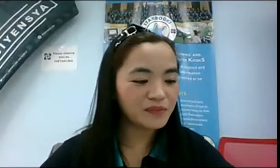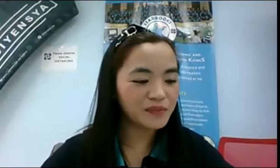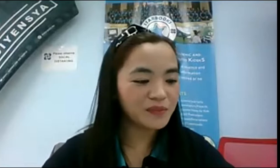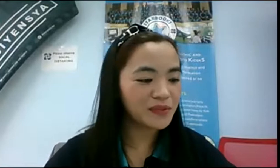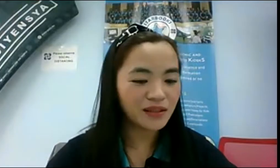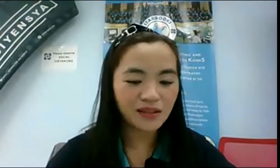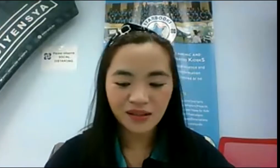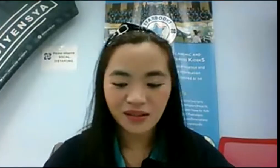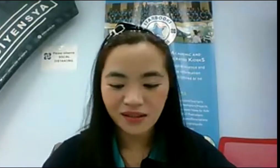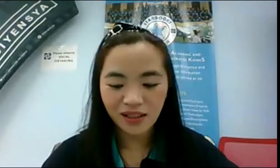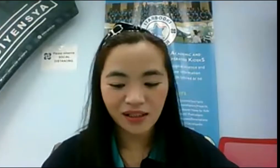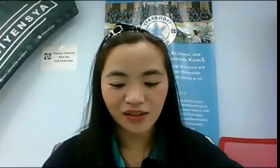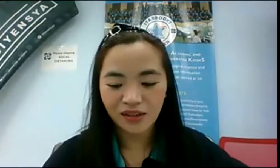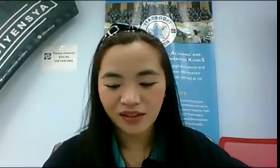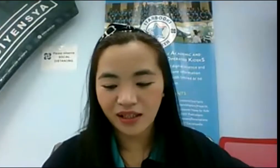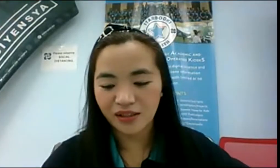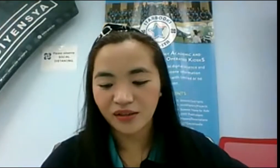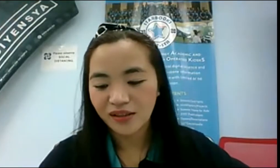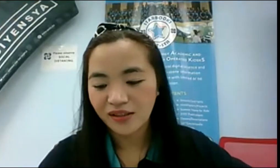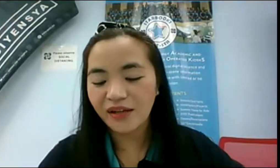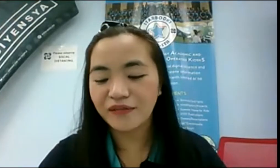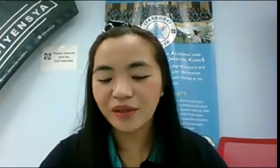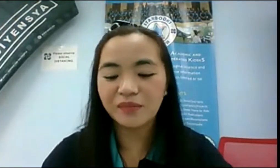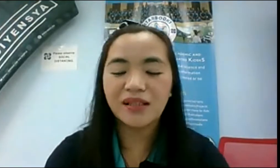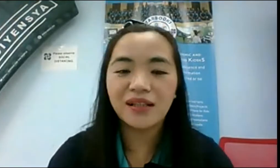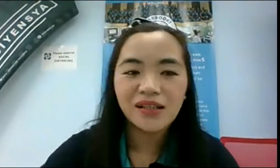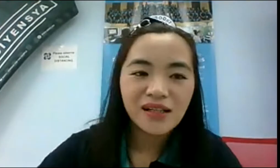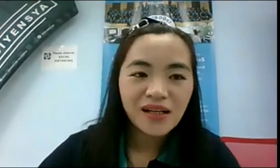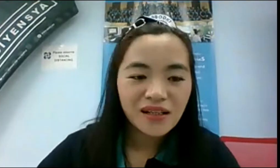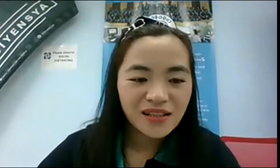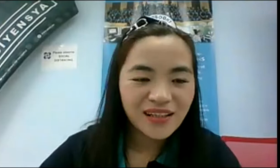from kanina. Ito.